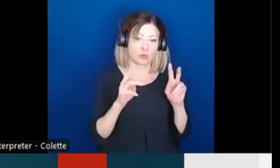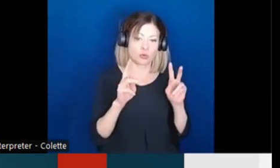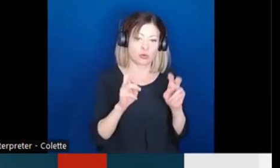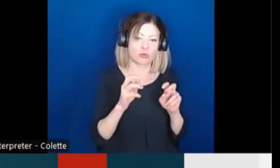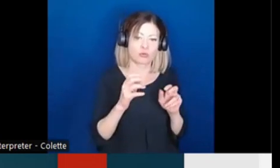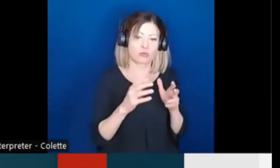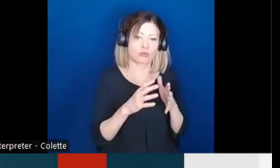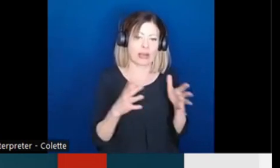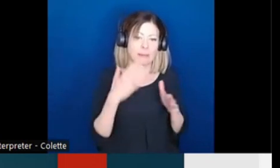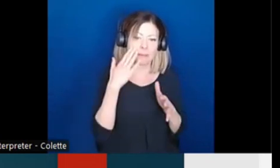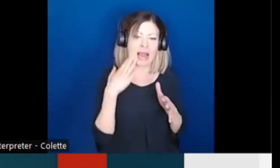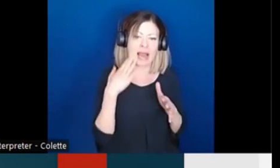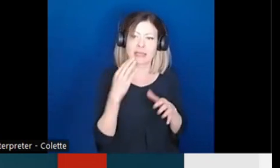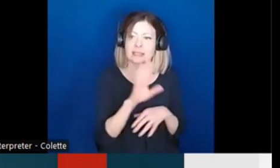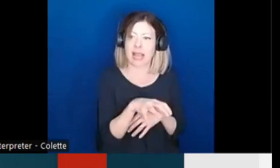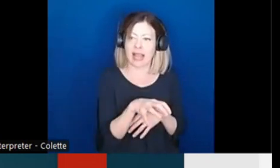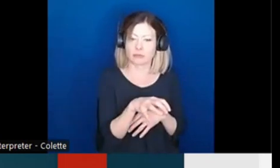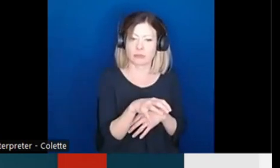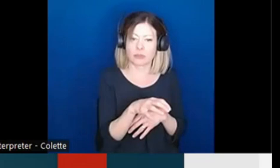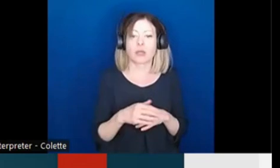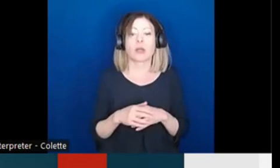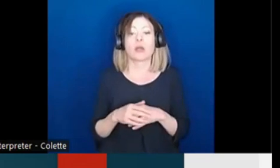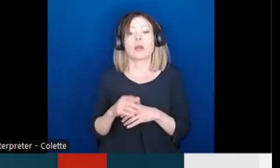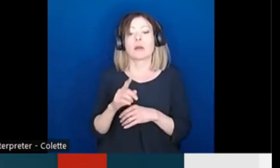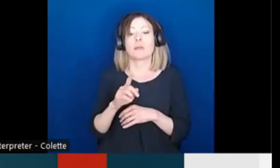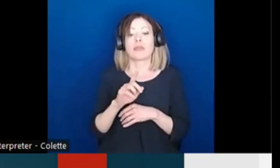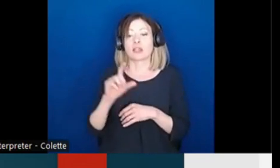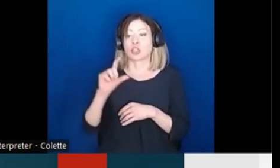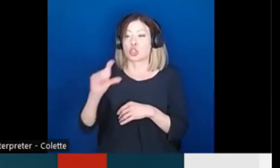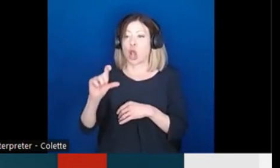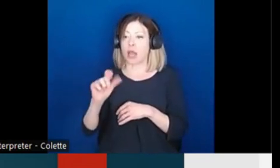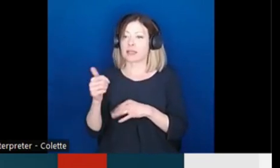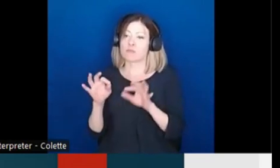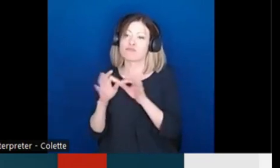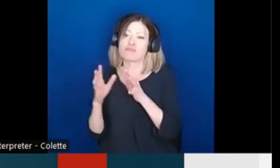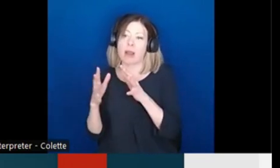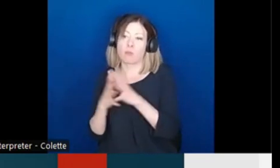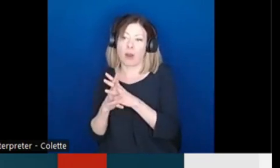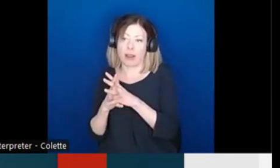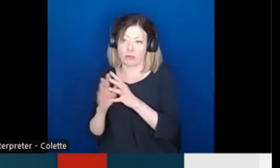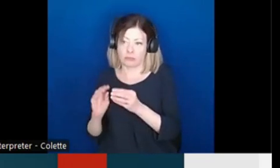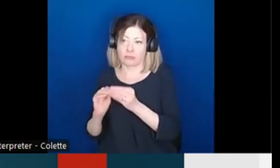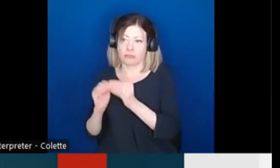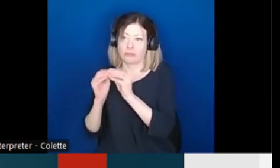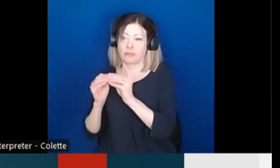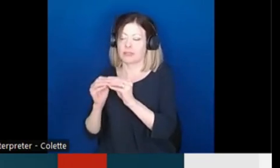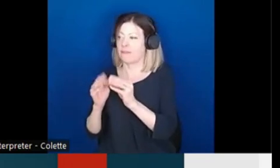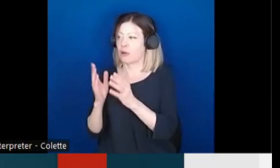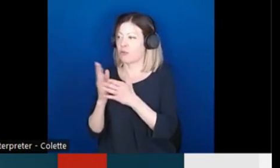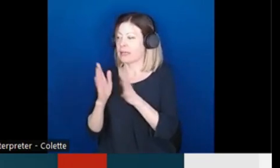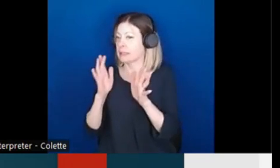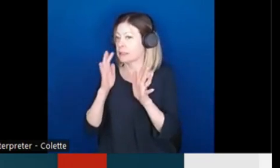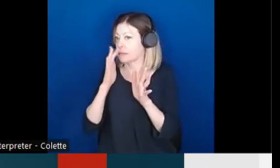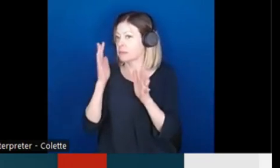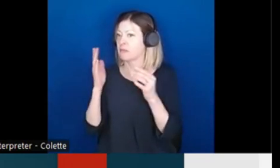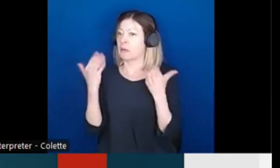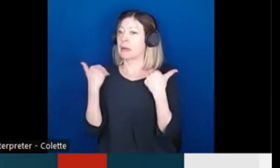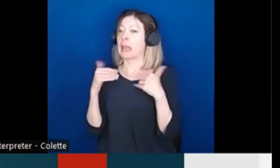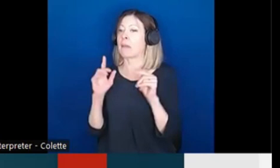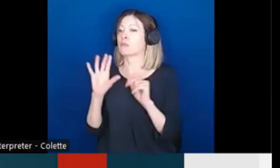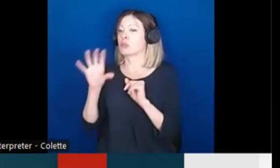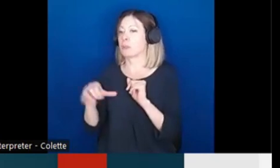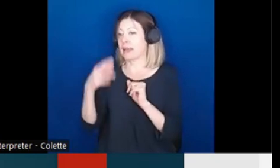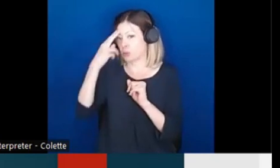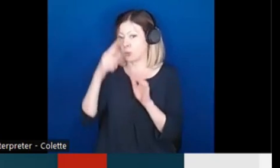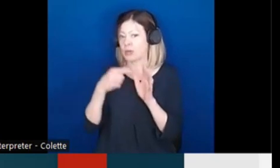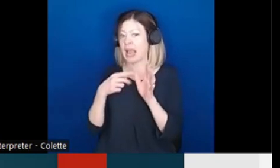created when they got a bit older, a very sophisticated, glamorous place called Angria. And Emily